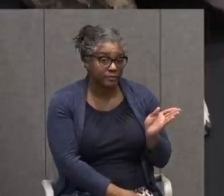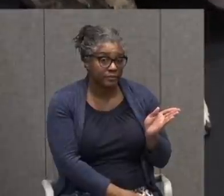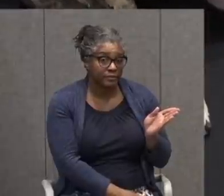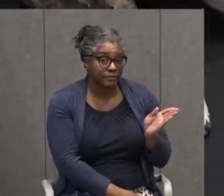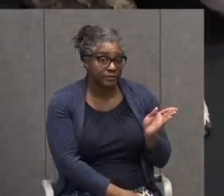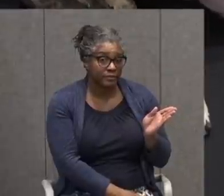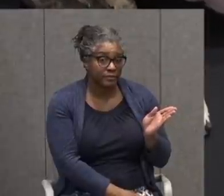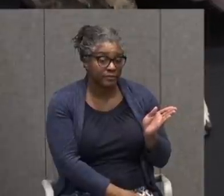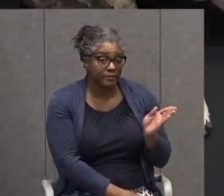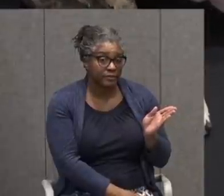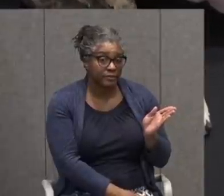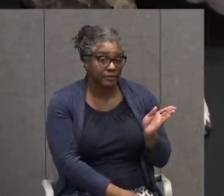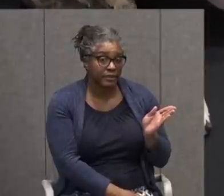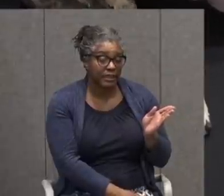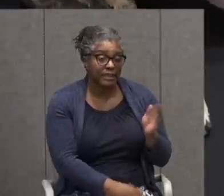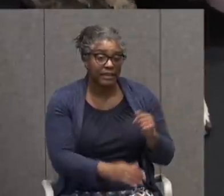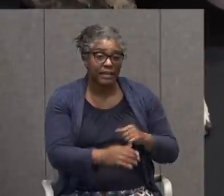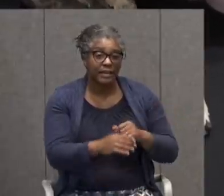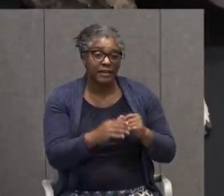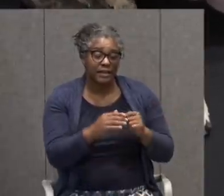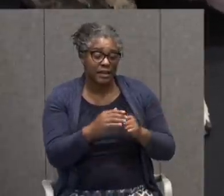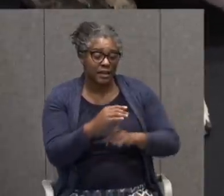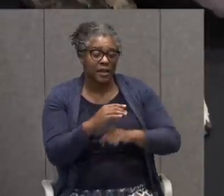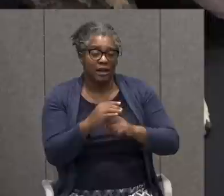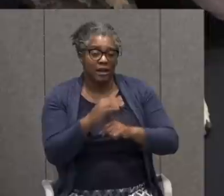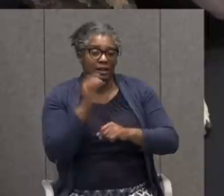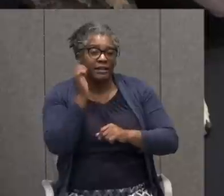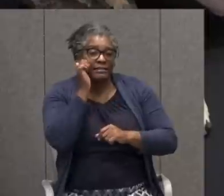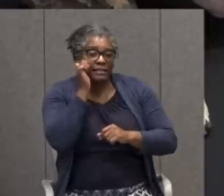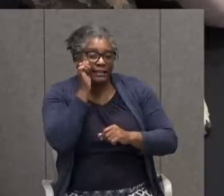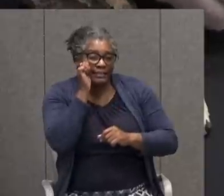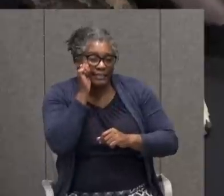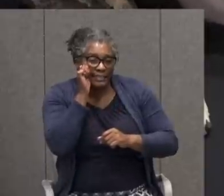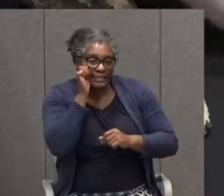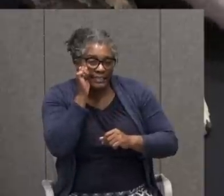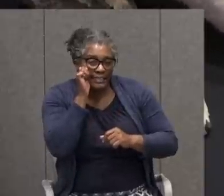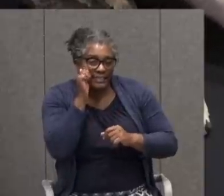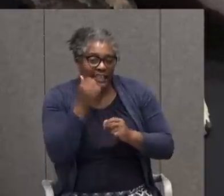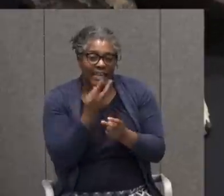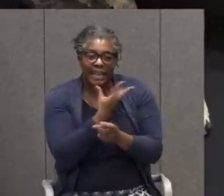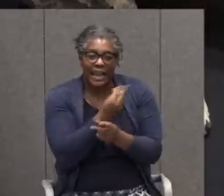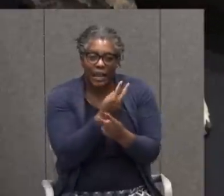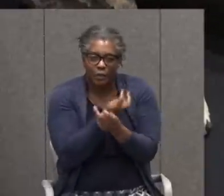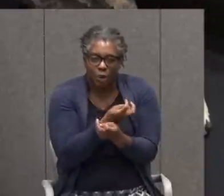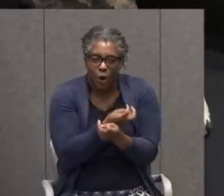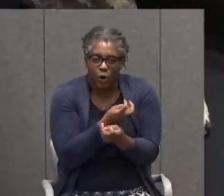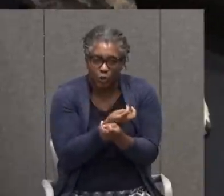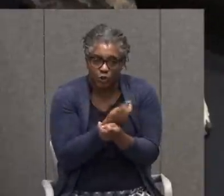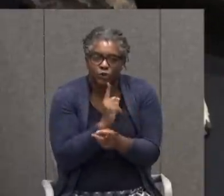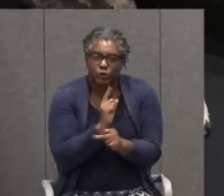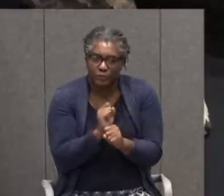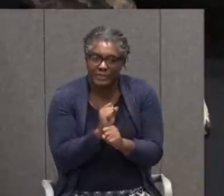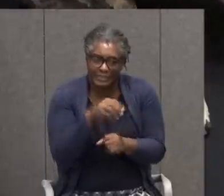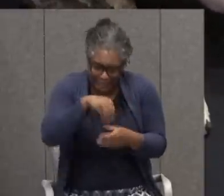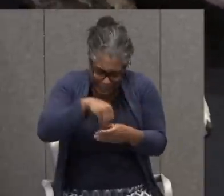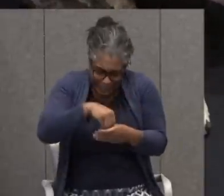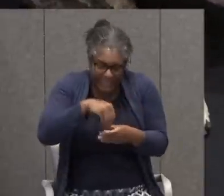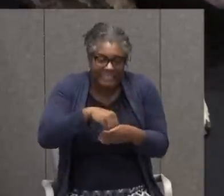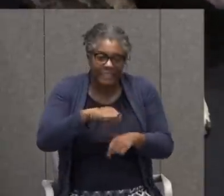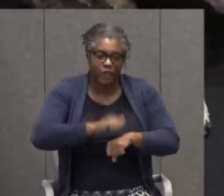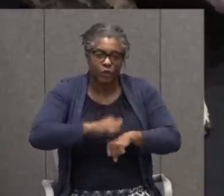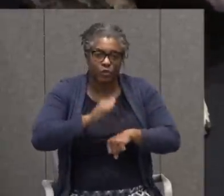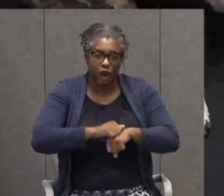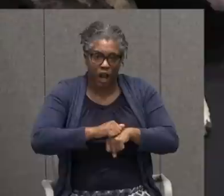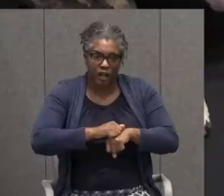are in this piece of sandstone here. And so the little scales that are kind of sparkly